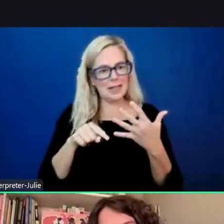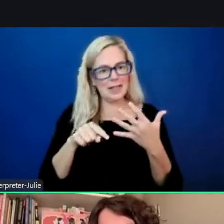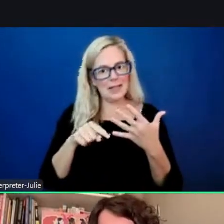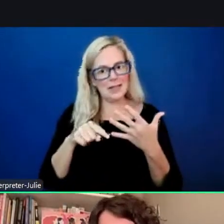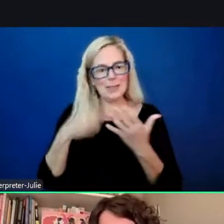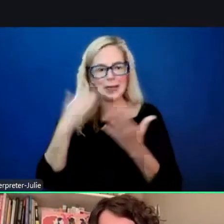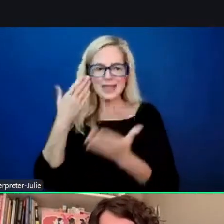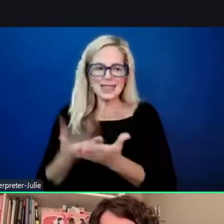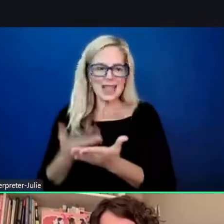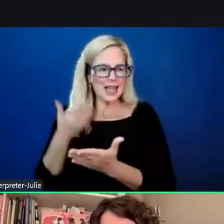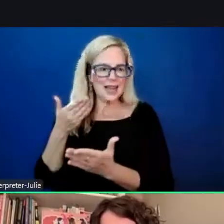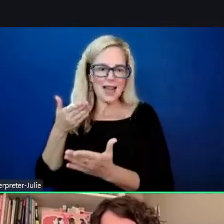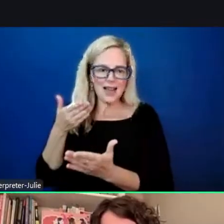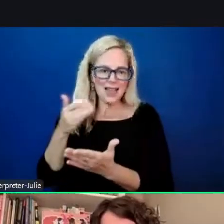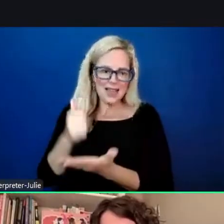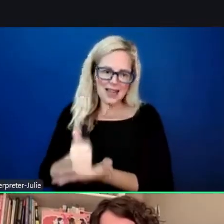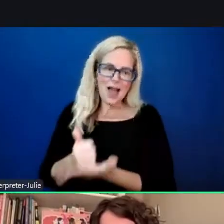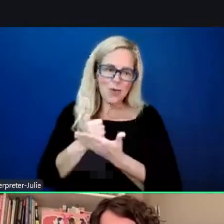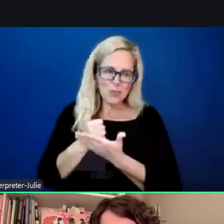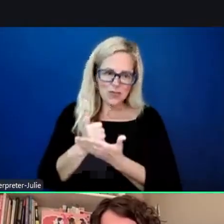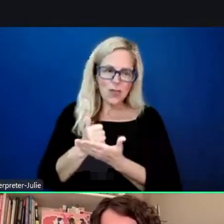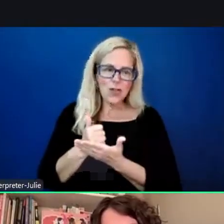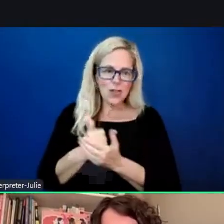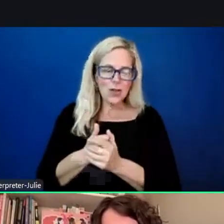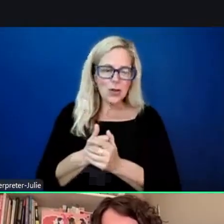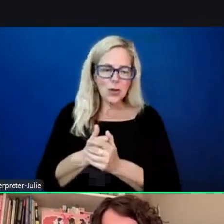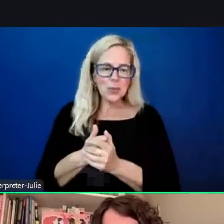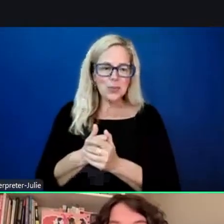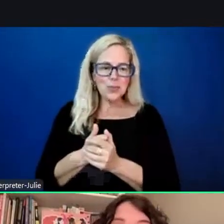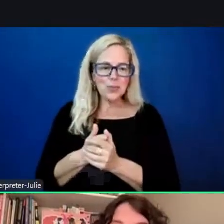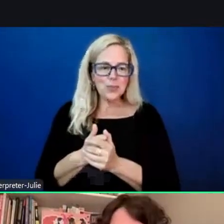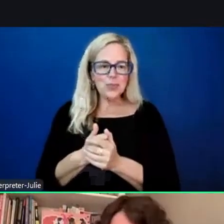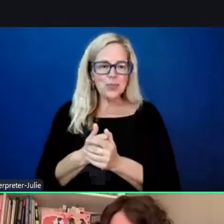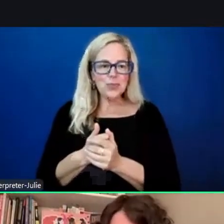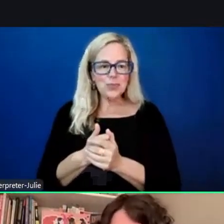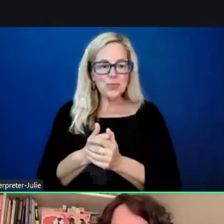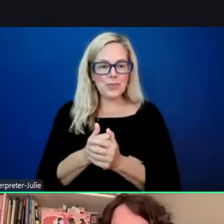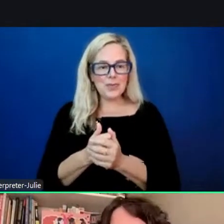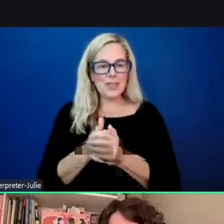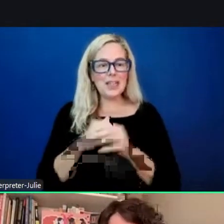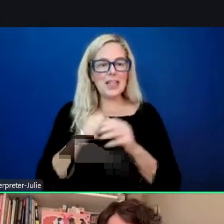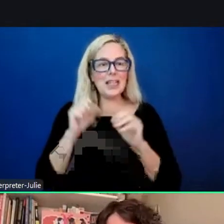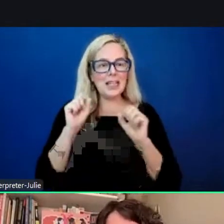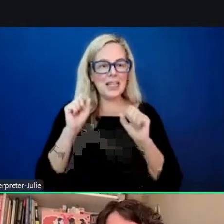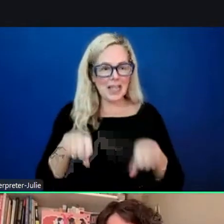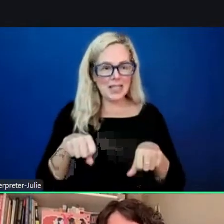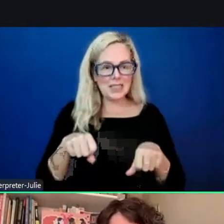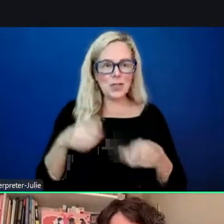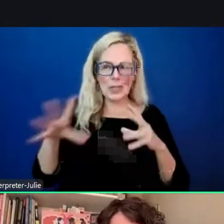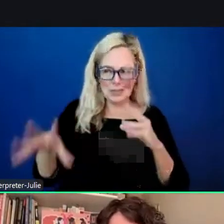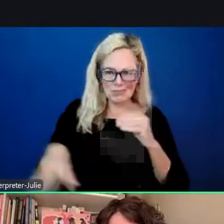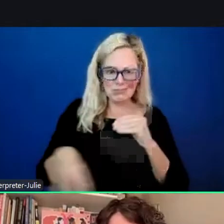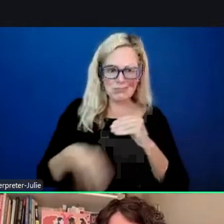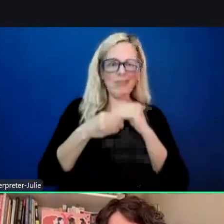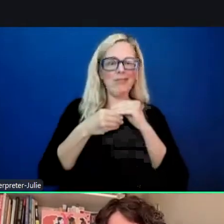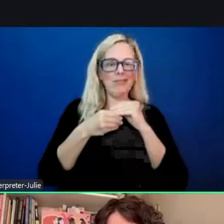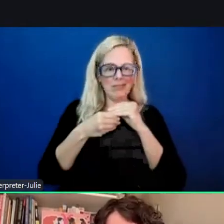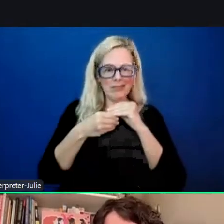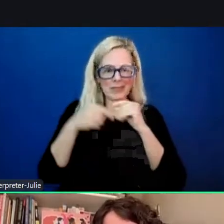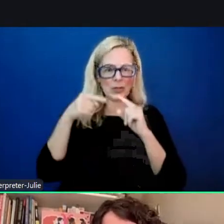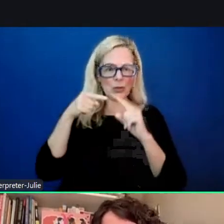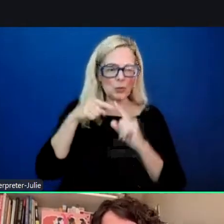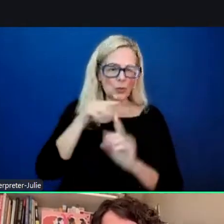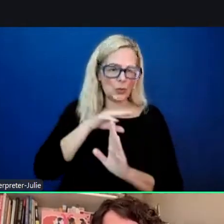is so helpful in terms of the proving we need a simulation on this in our curriculum.